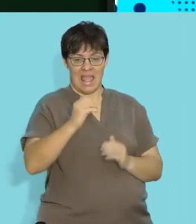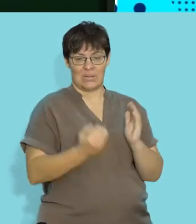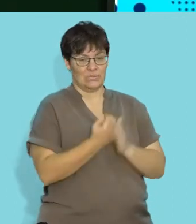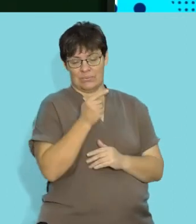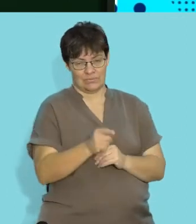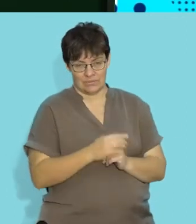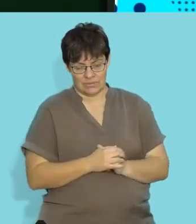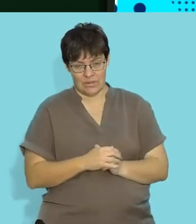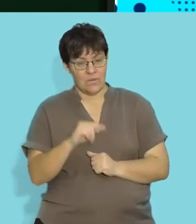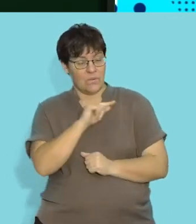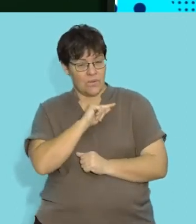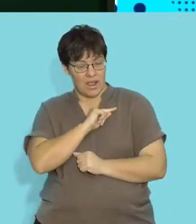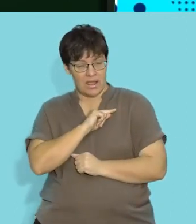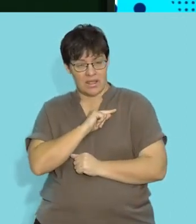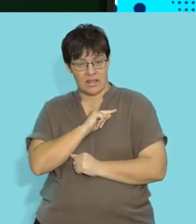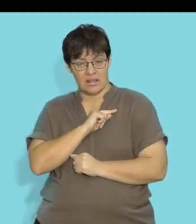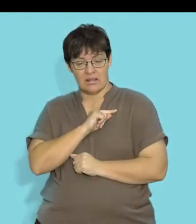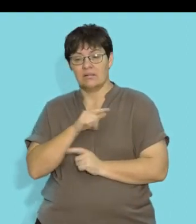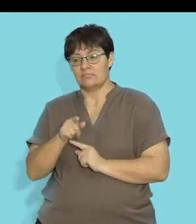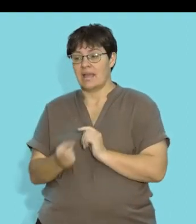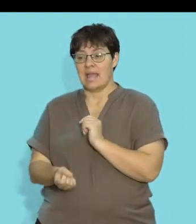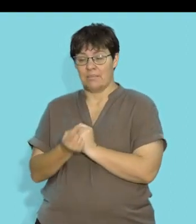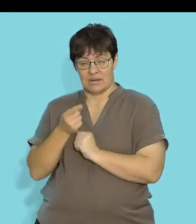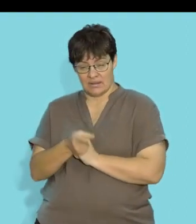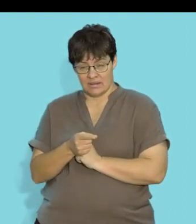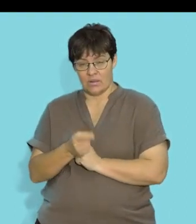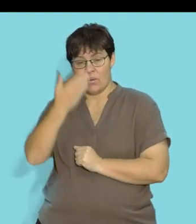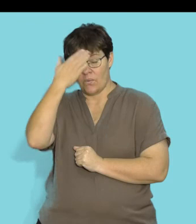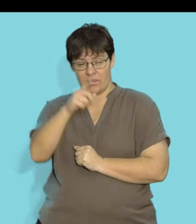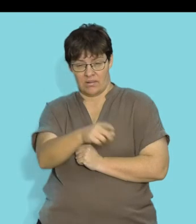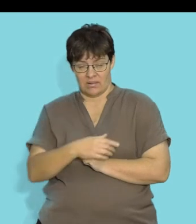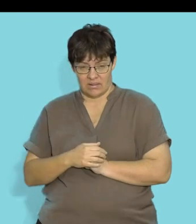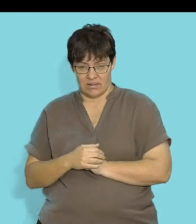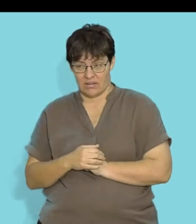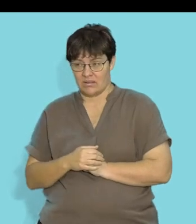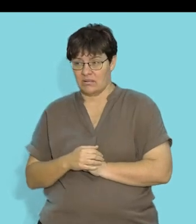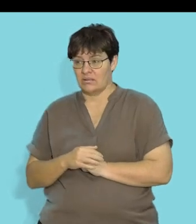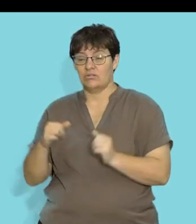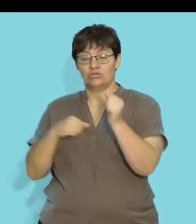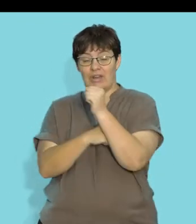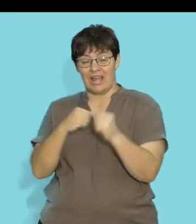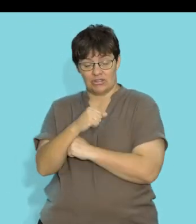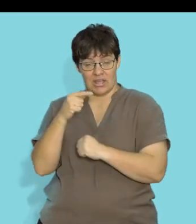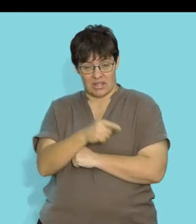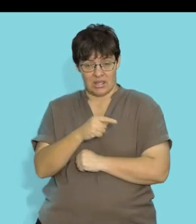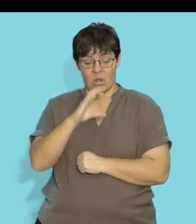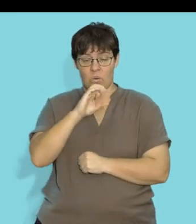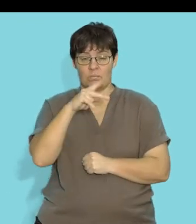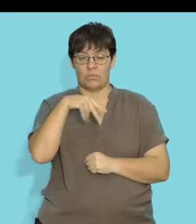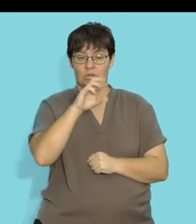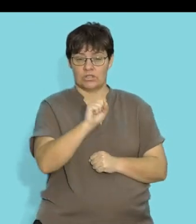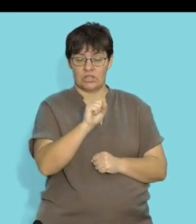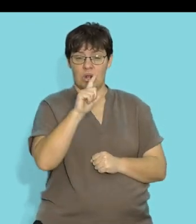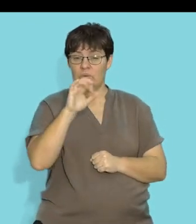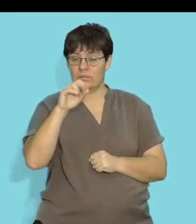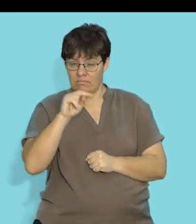a new egg. And that is because when fertilization occurs, we know that this structure called the